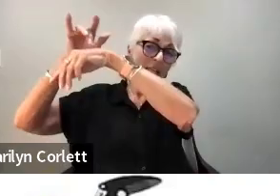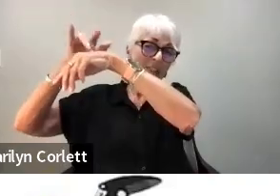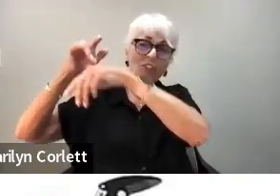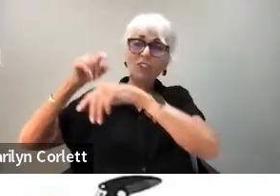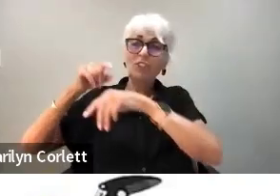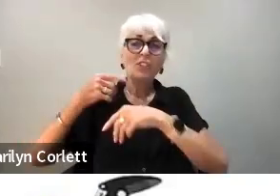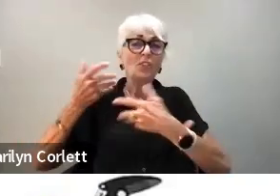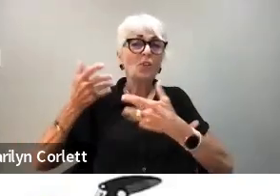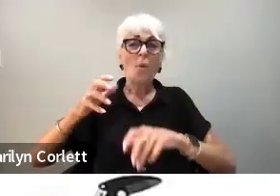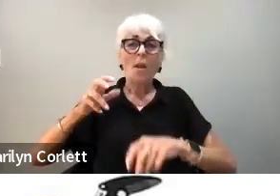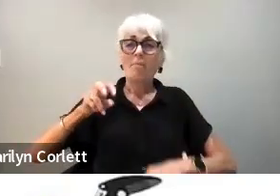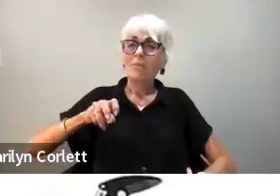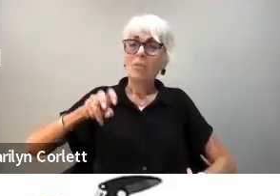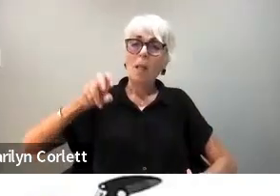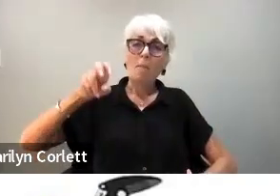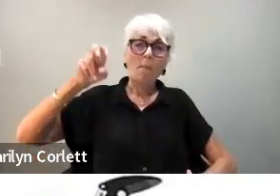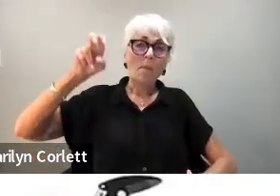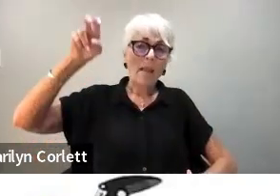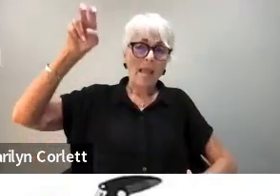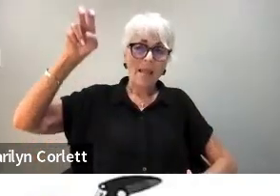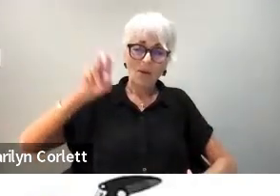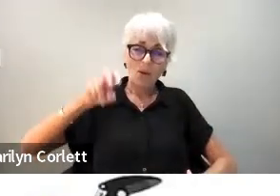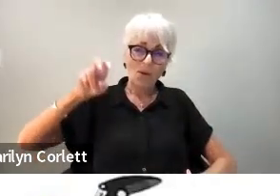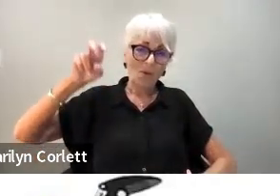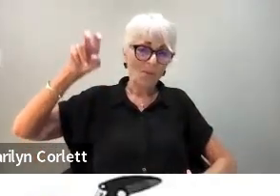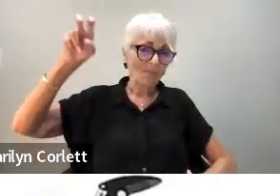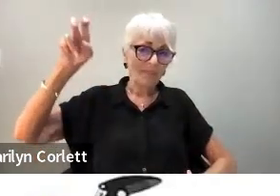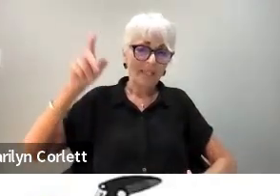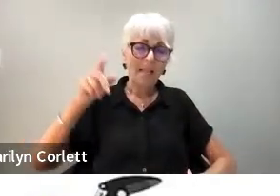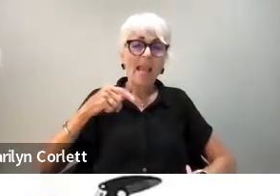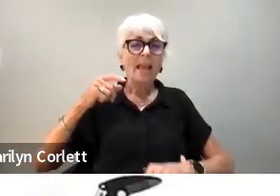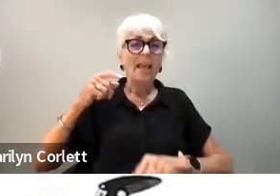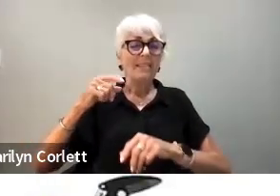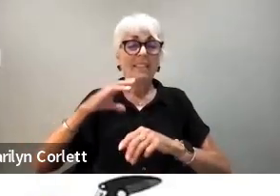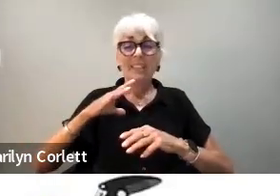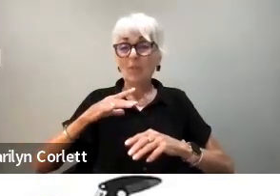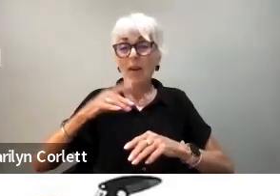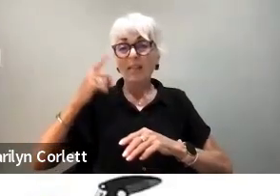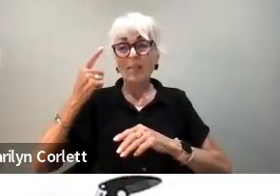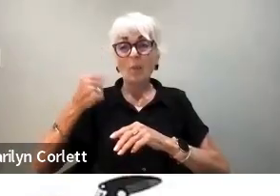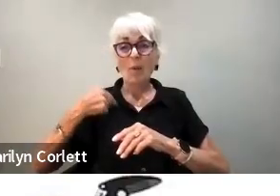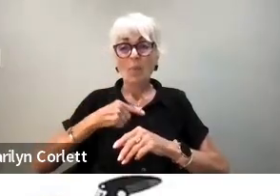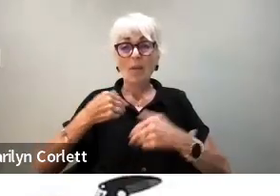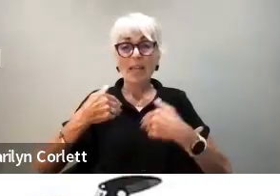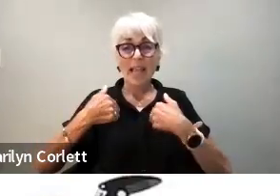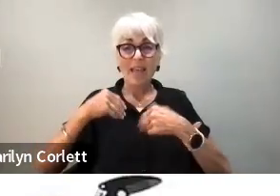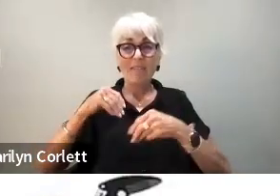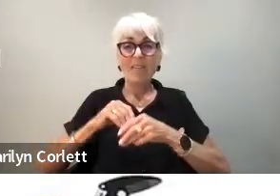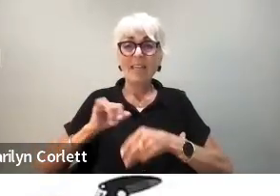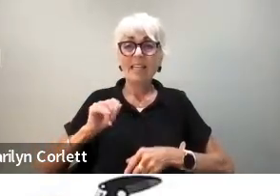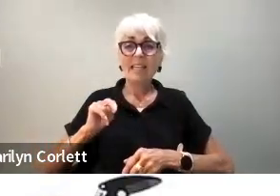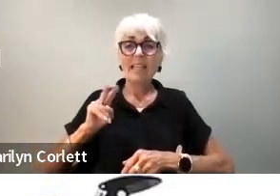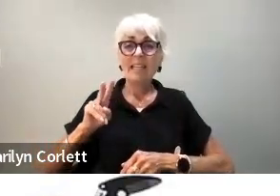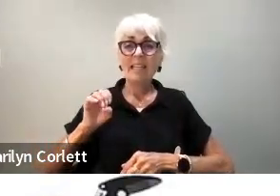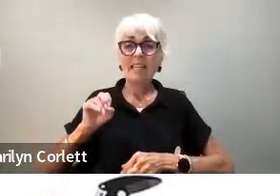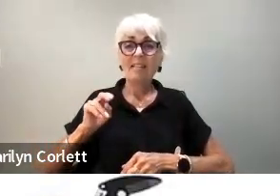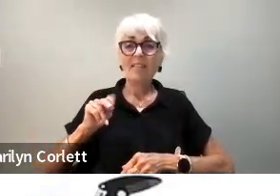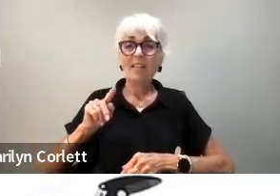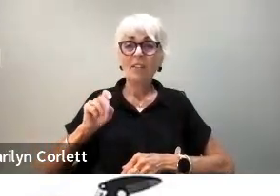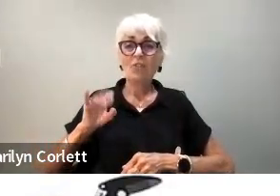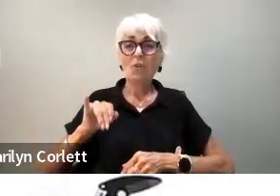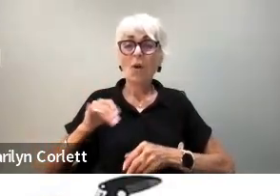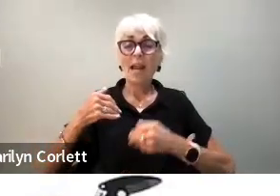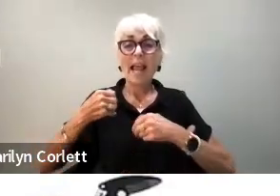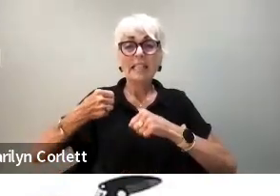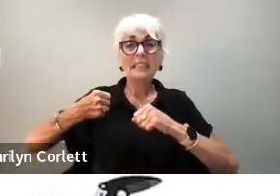Um, it's great because I believe the one that we actually have in our inventory has a saw on it. So if you are cutting